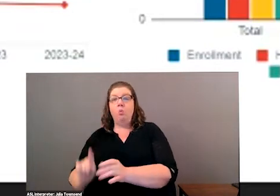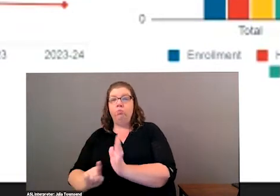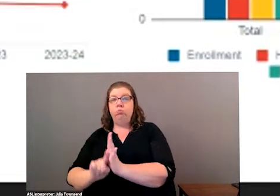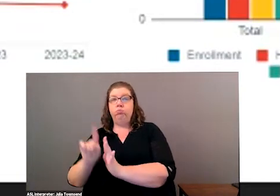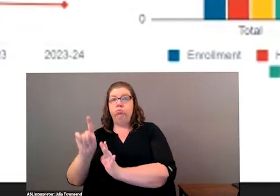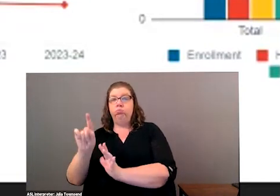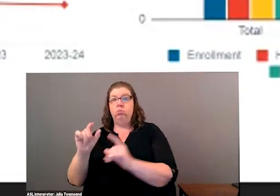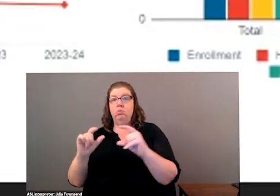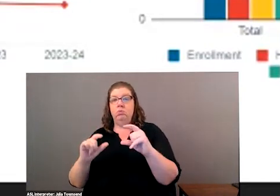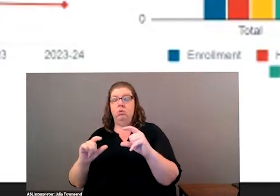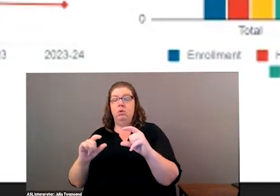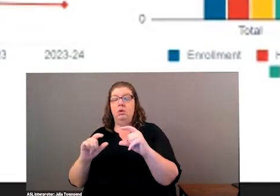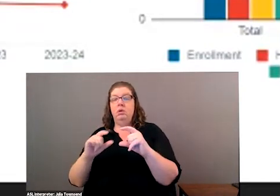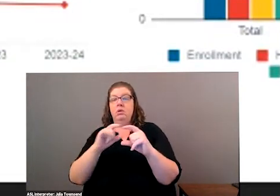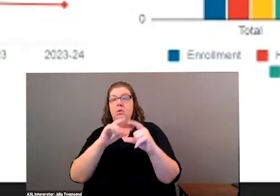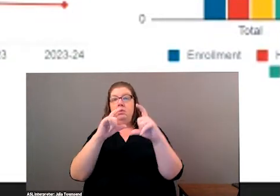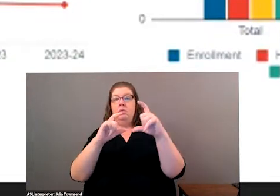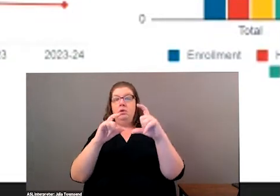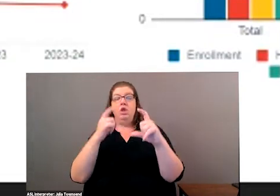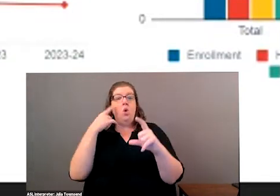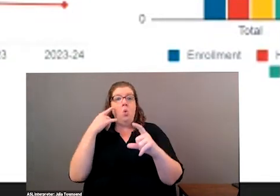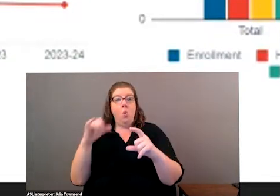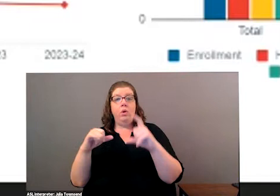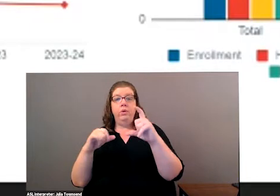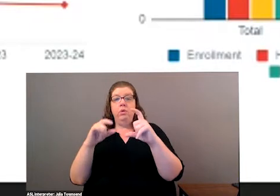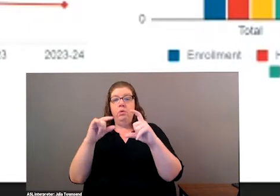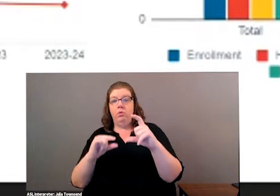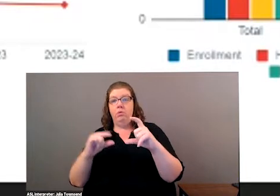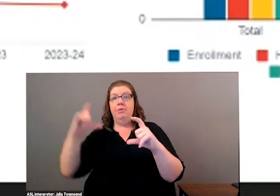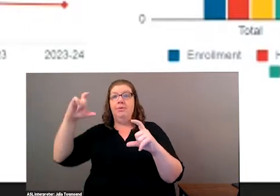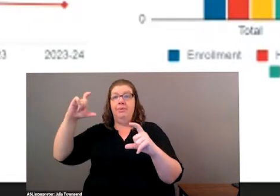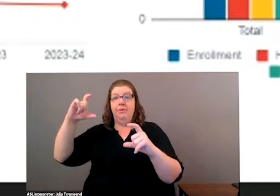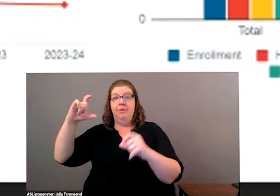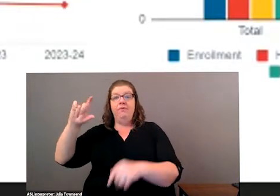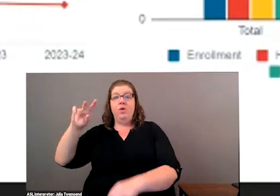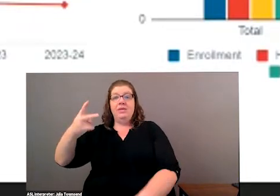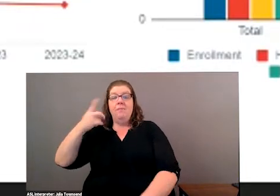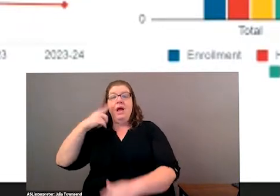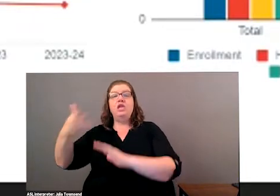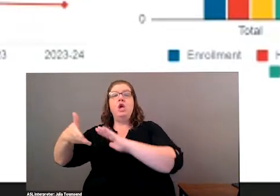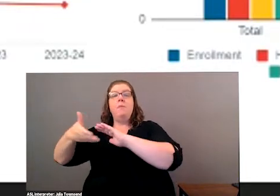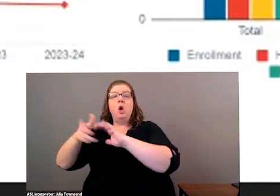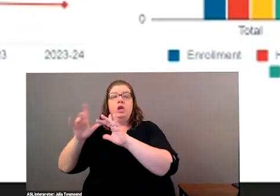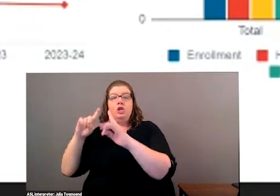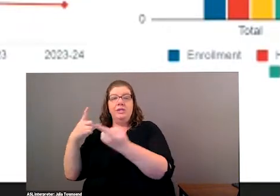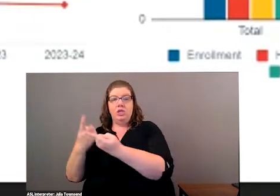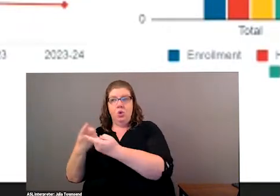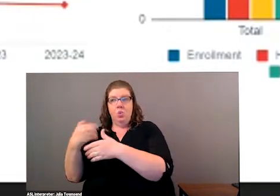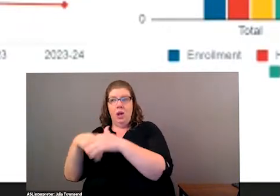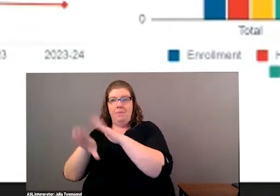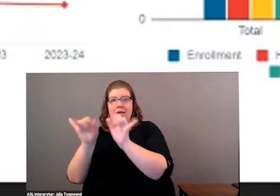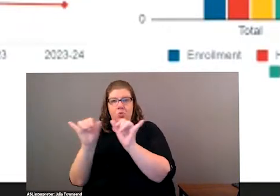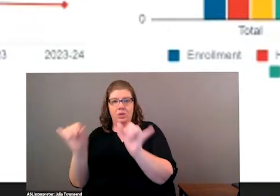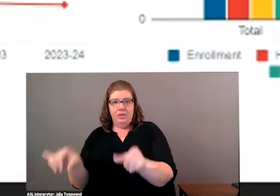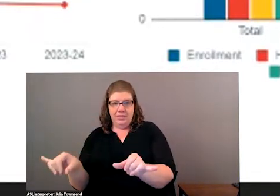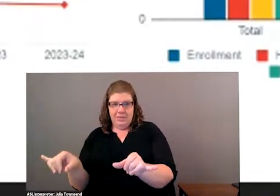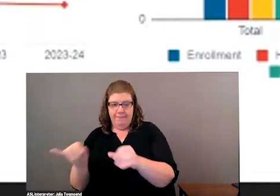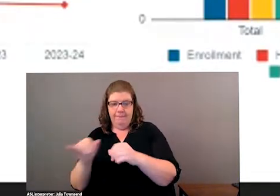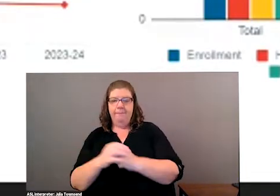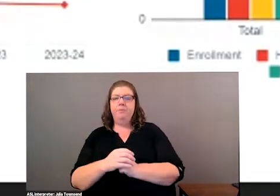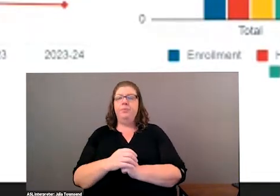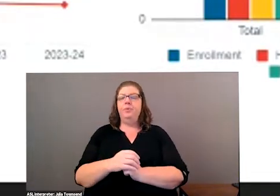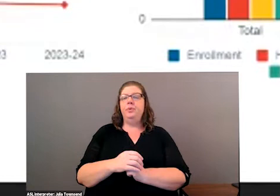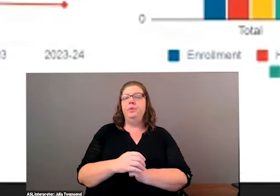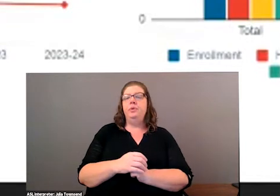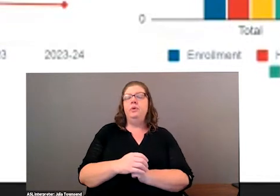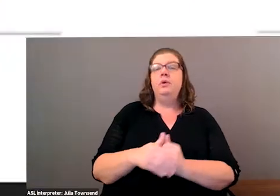the secondary, and that's because of our partner districts coming into the system. Next